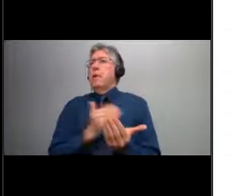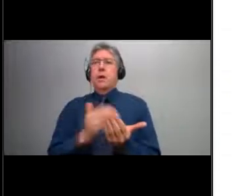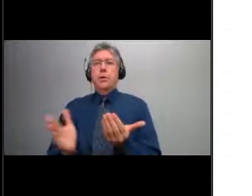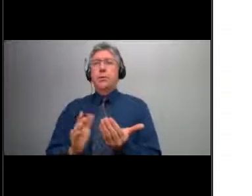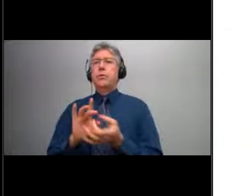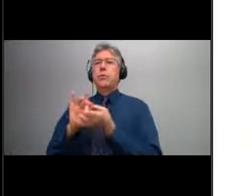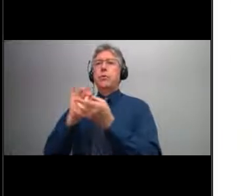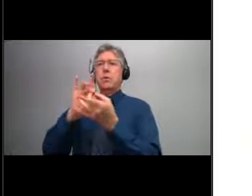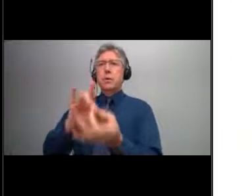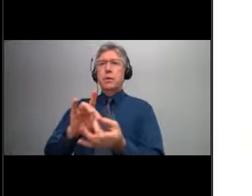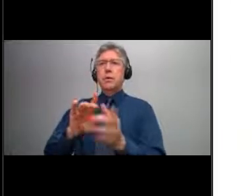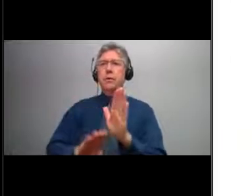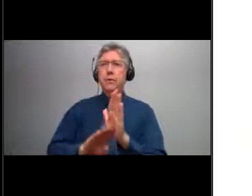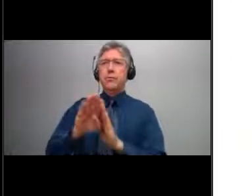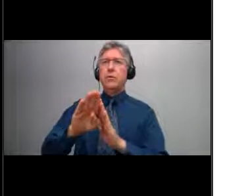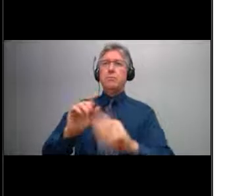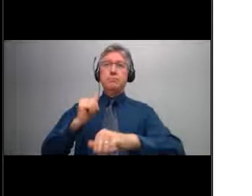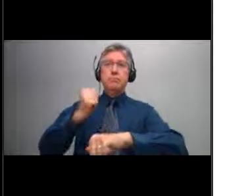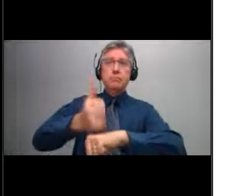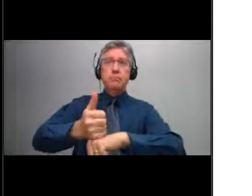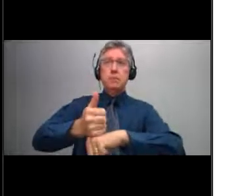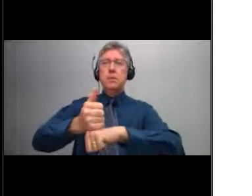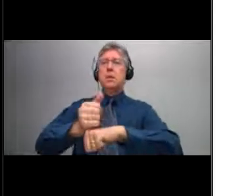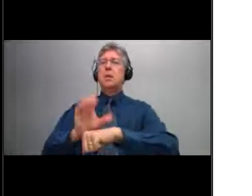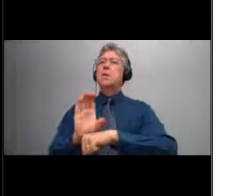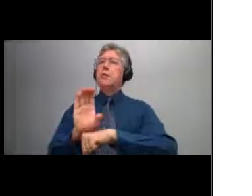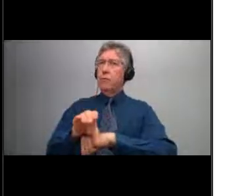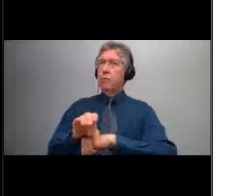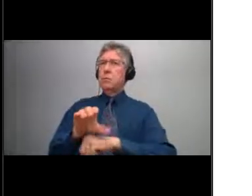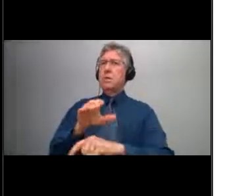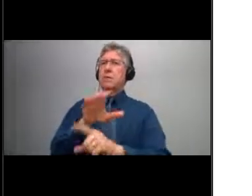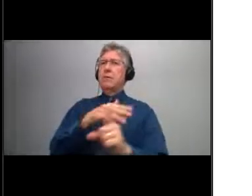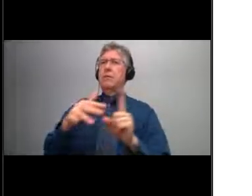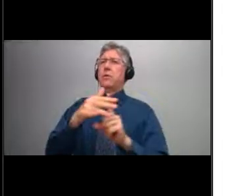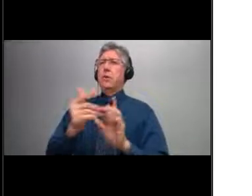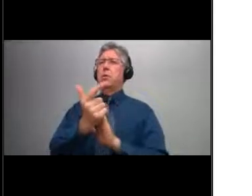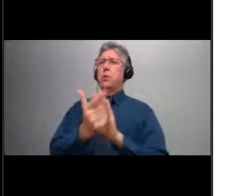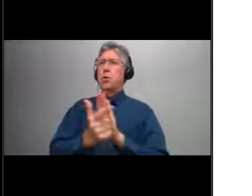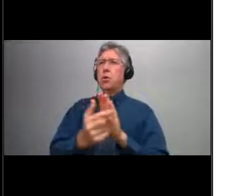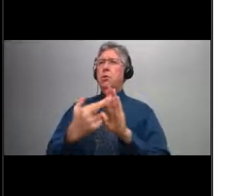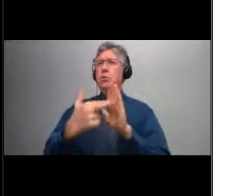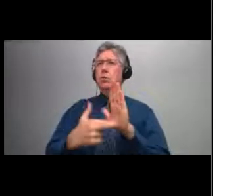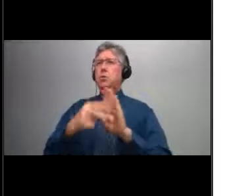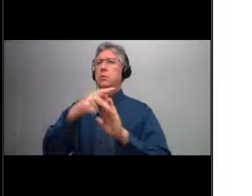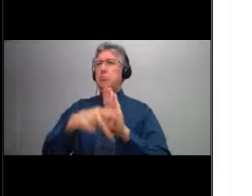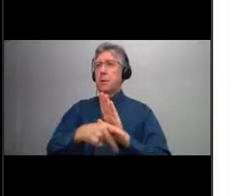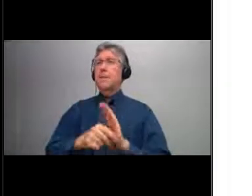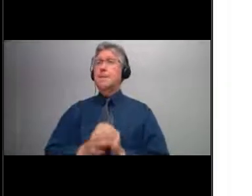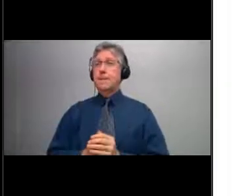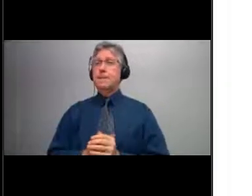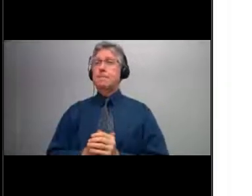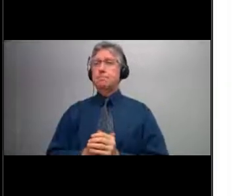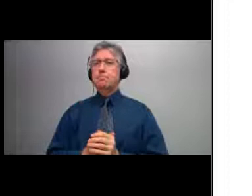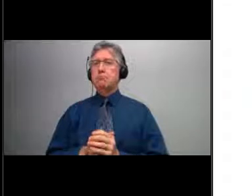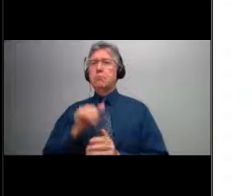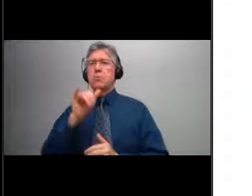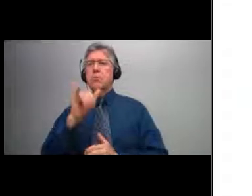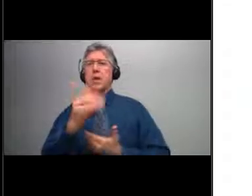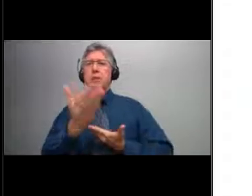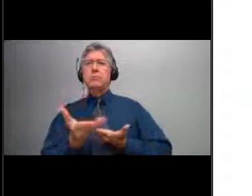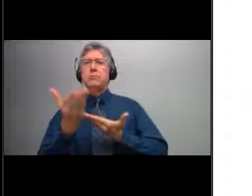to the development, implementation, and enforcement of environmental laws, regulations, and policies. These proposed